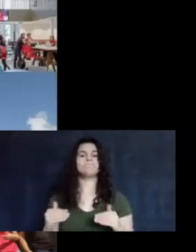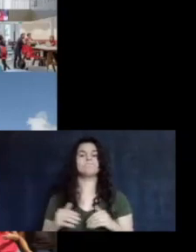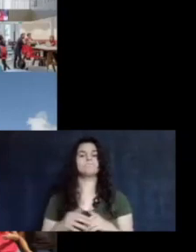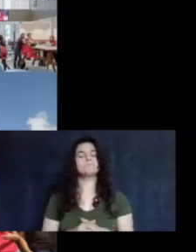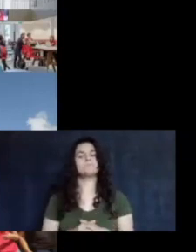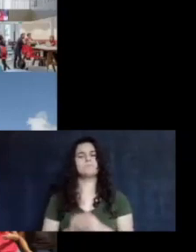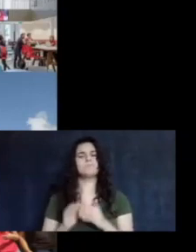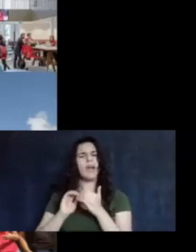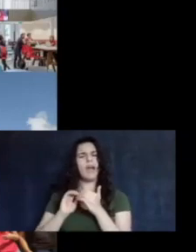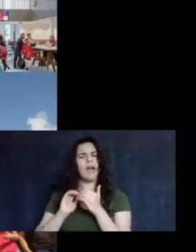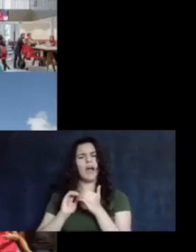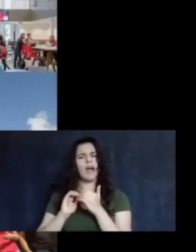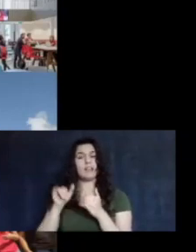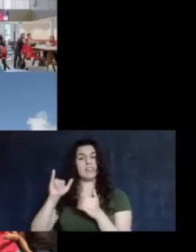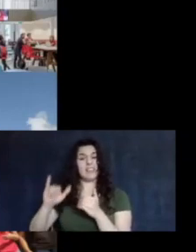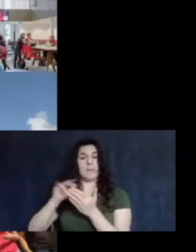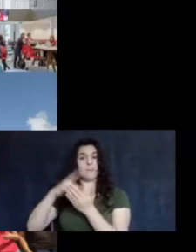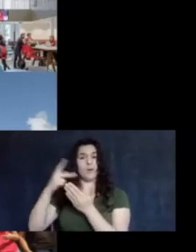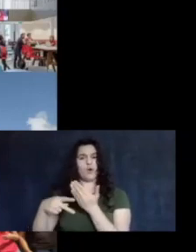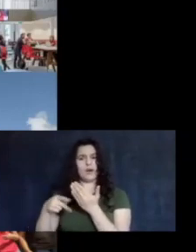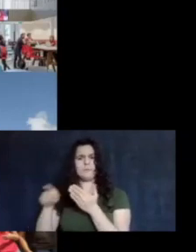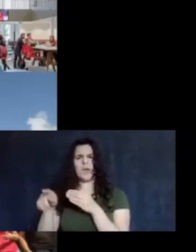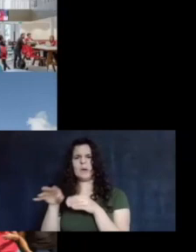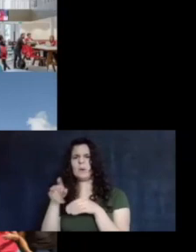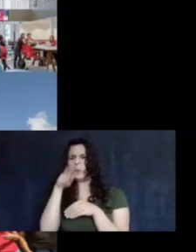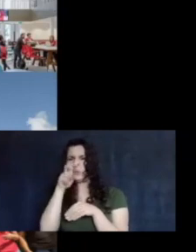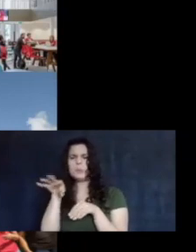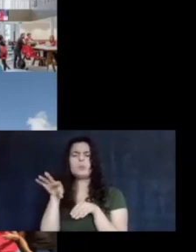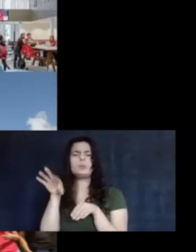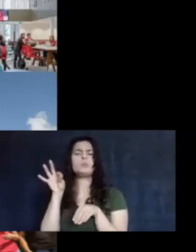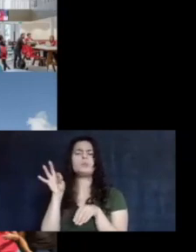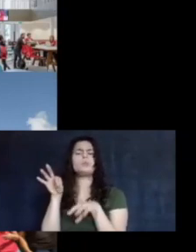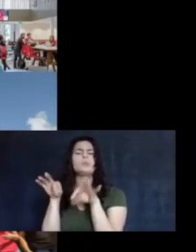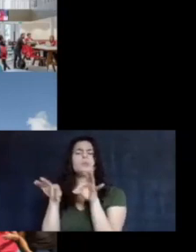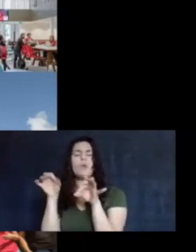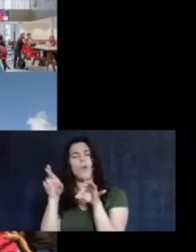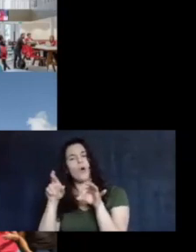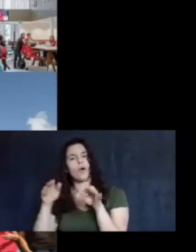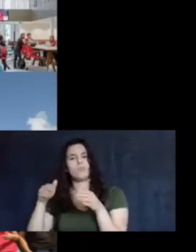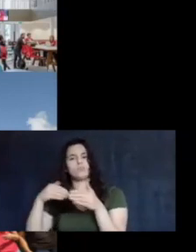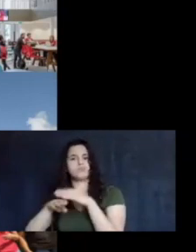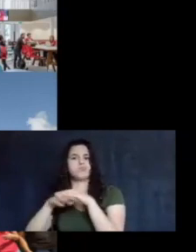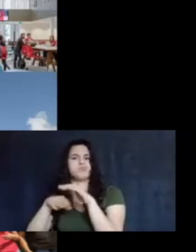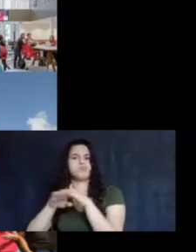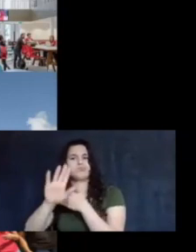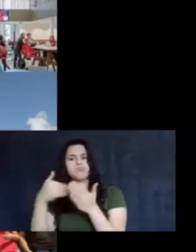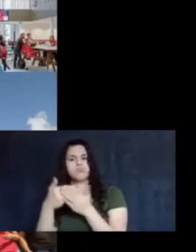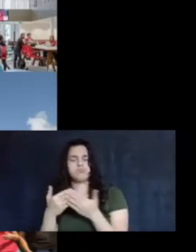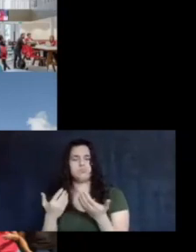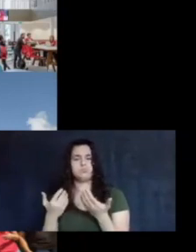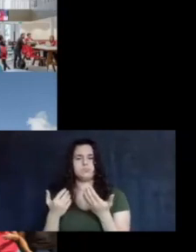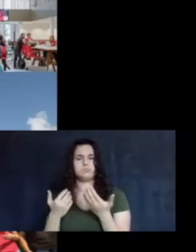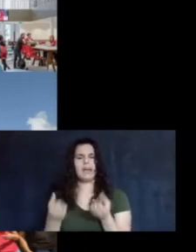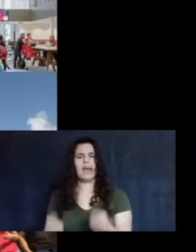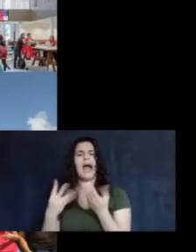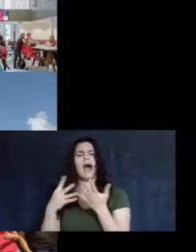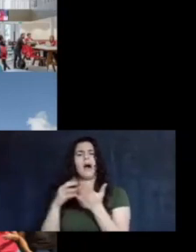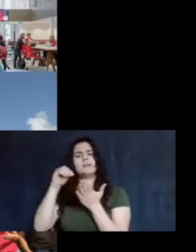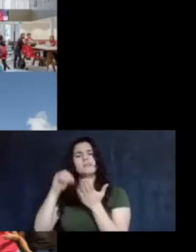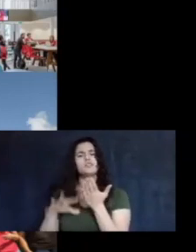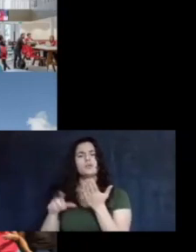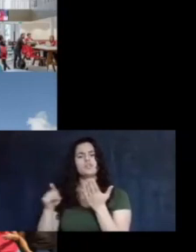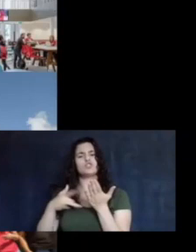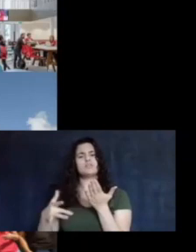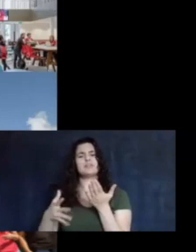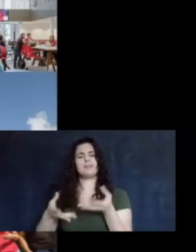How selective is this program? I guess, I guess the best way to answer this, how many students do you usually take each